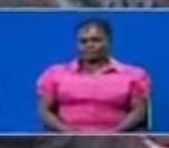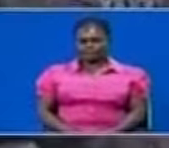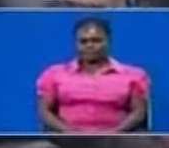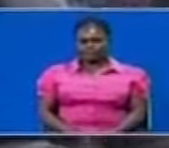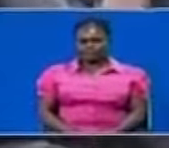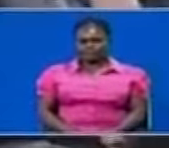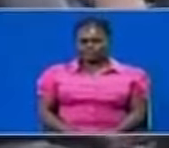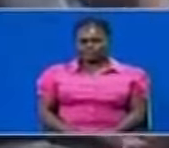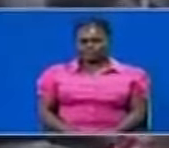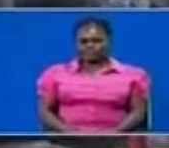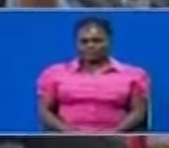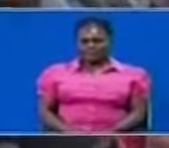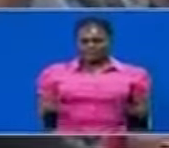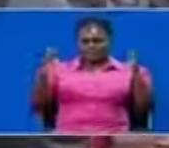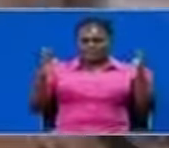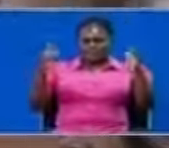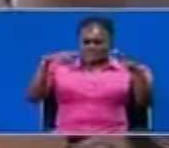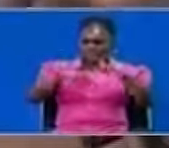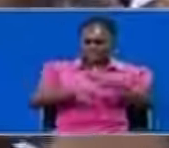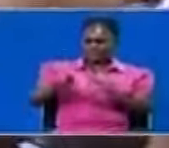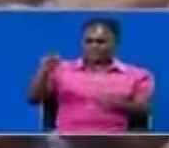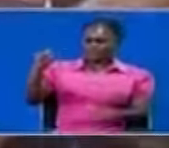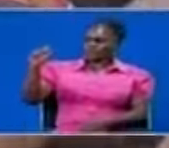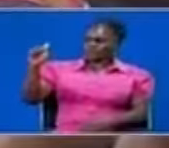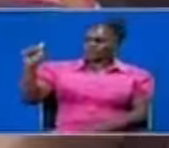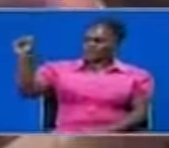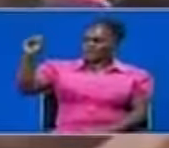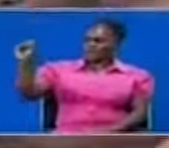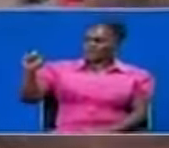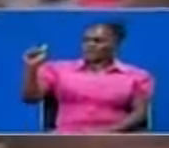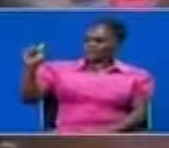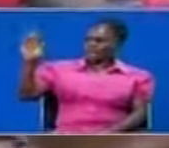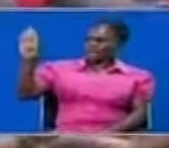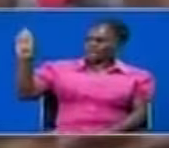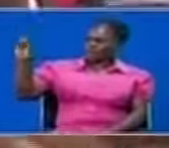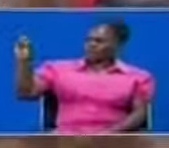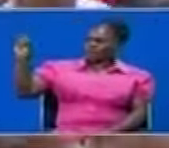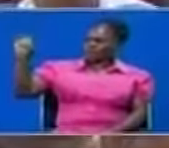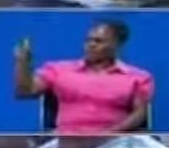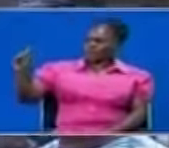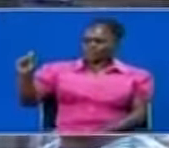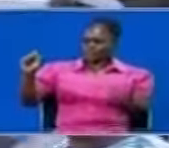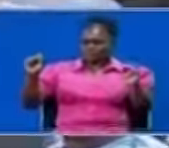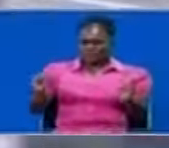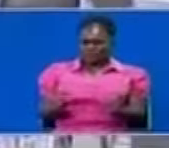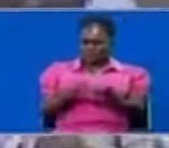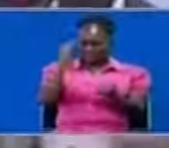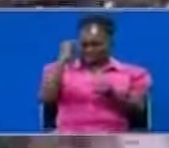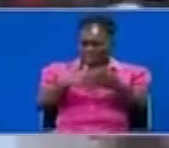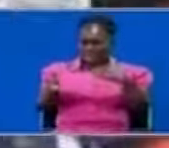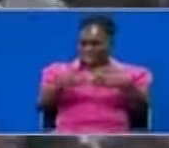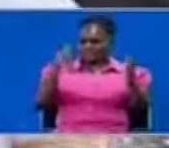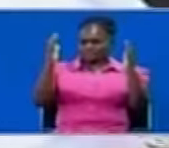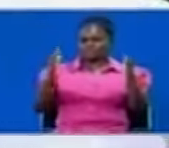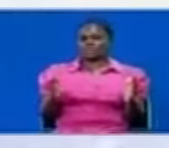The triumphant entry of the National Super Alliance Top Brigade into Bomet finally gave the strongest signals